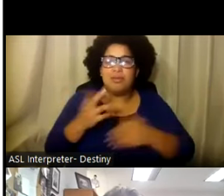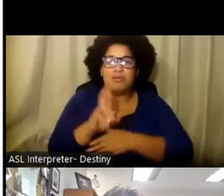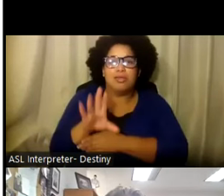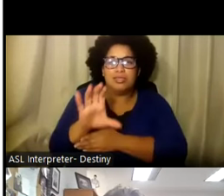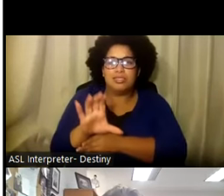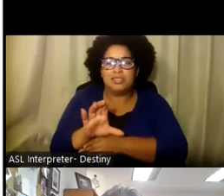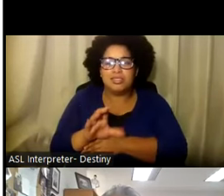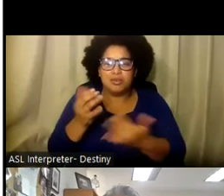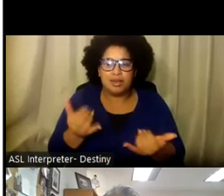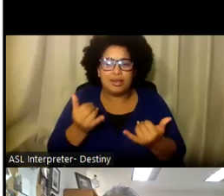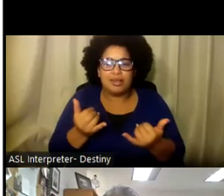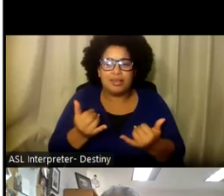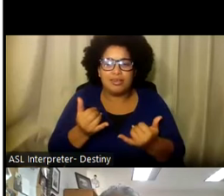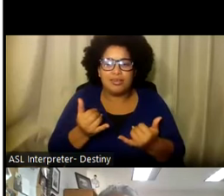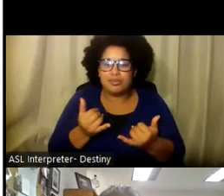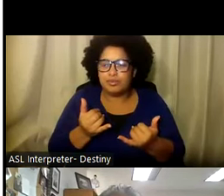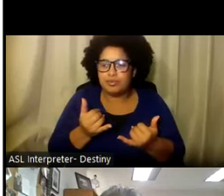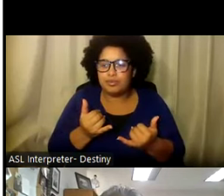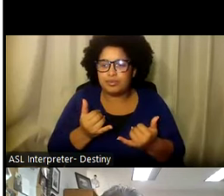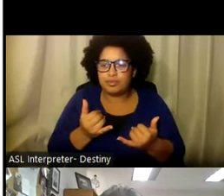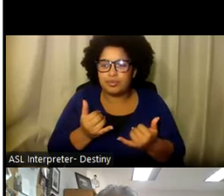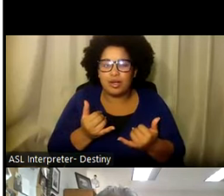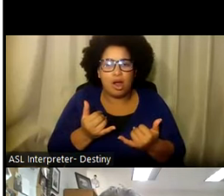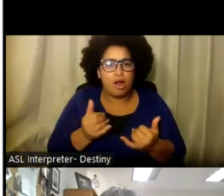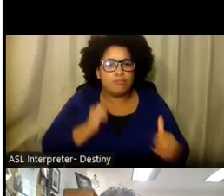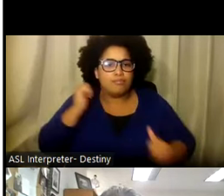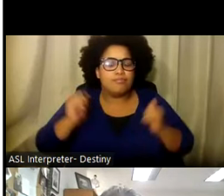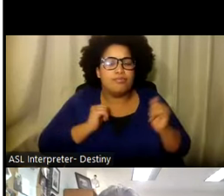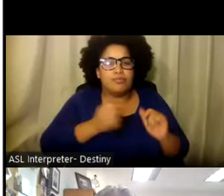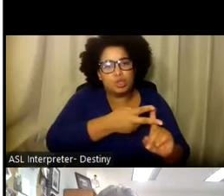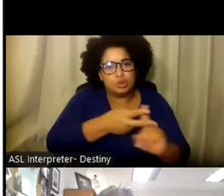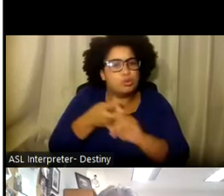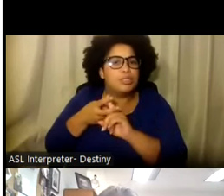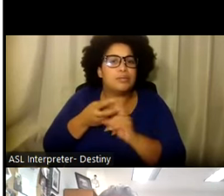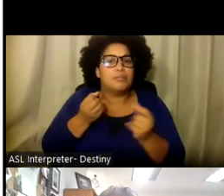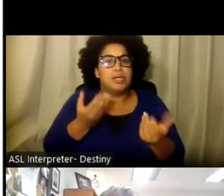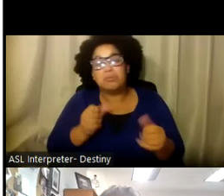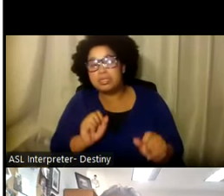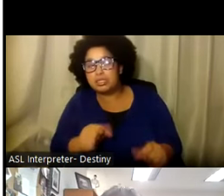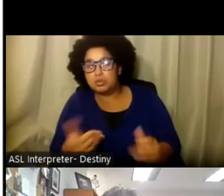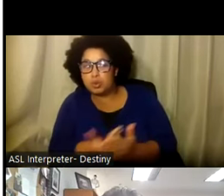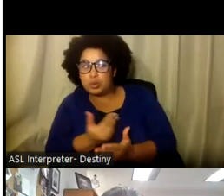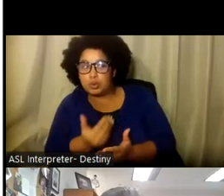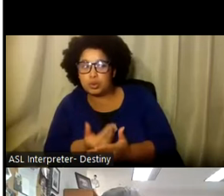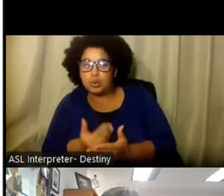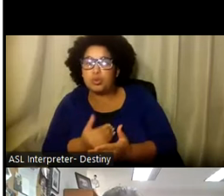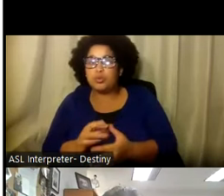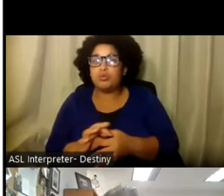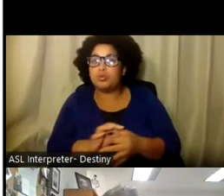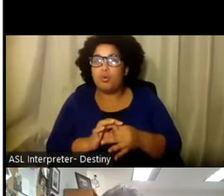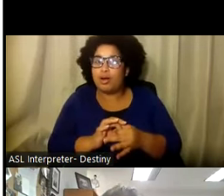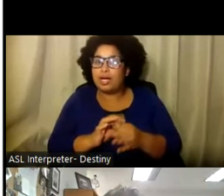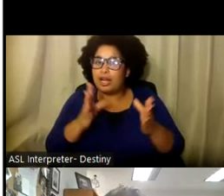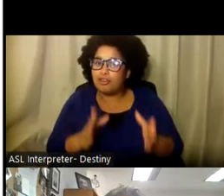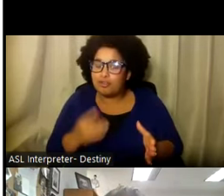we're in the middle of a lot of our recruitment efforts, talking to a lot of potential new service coordinators. And then